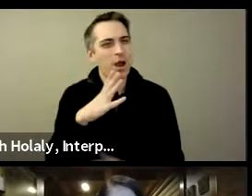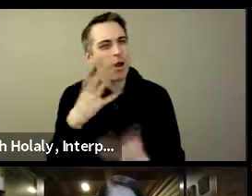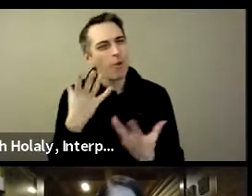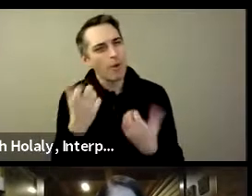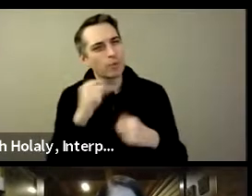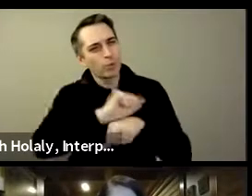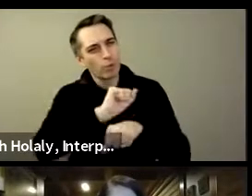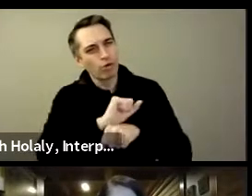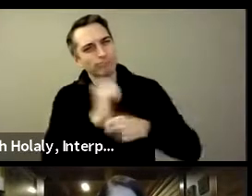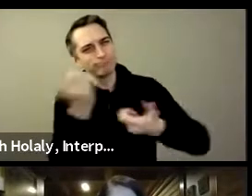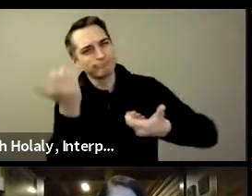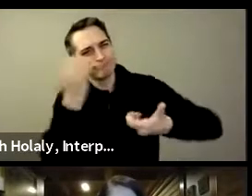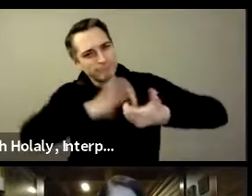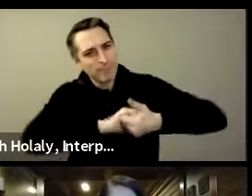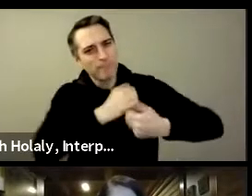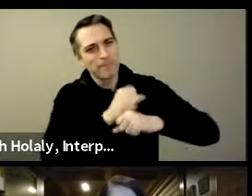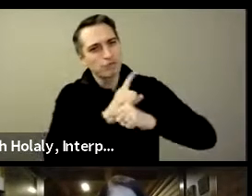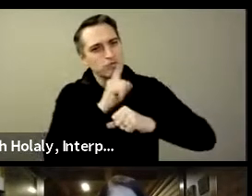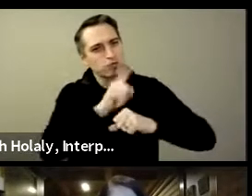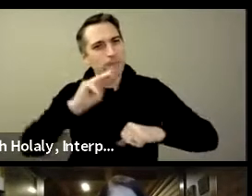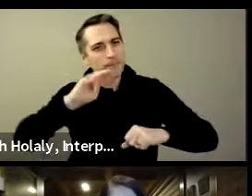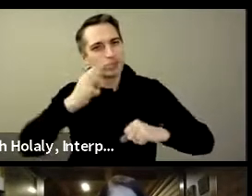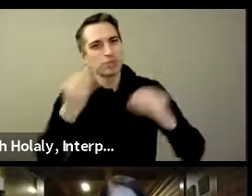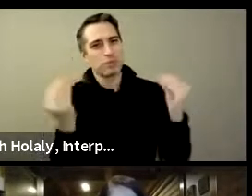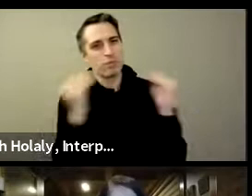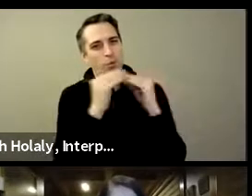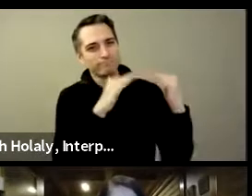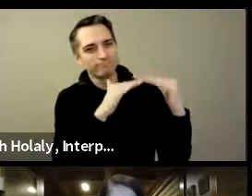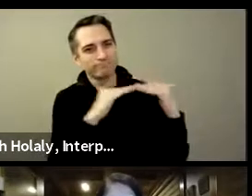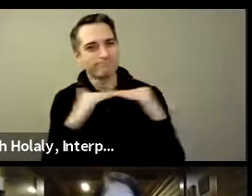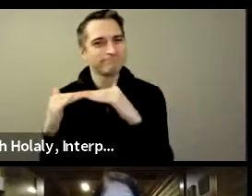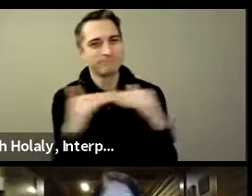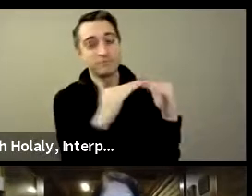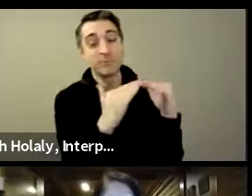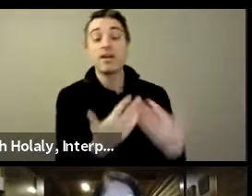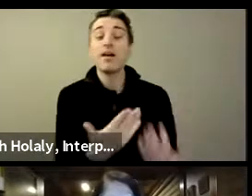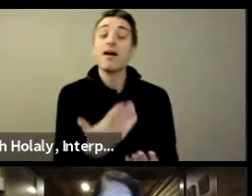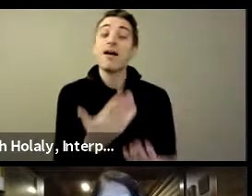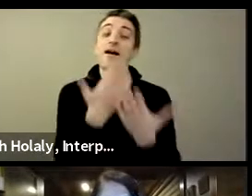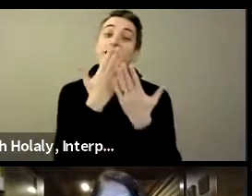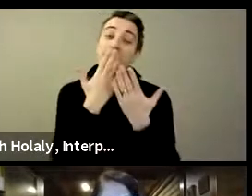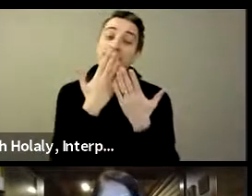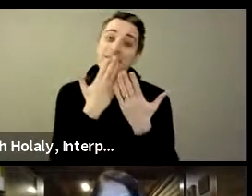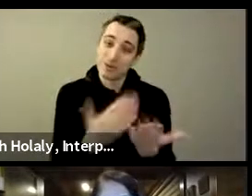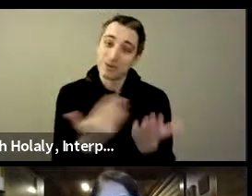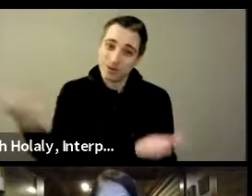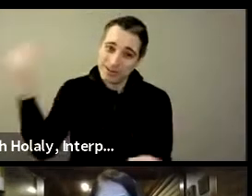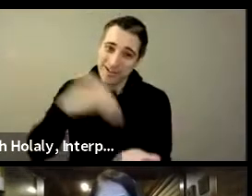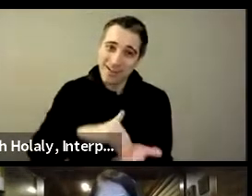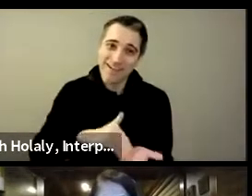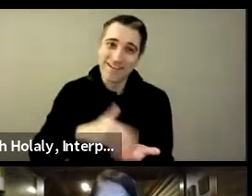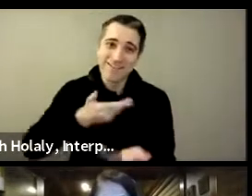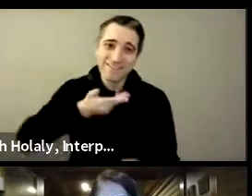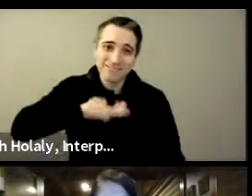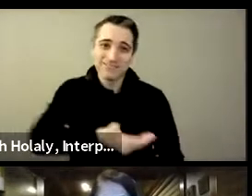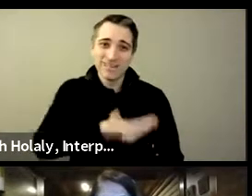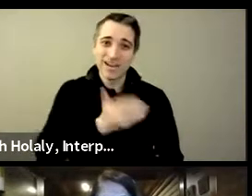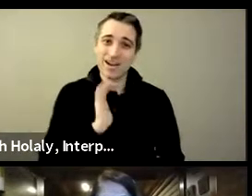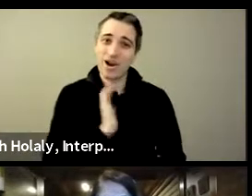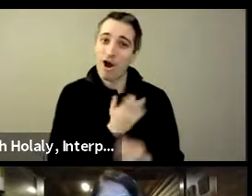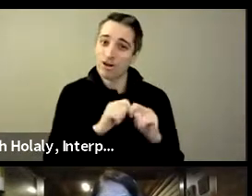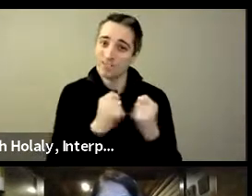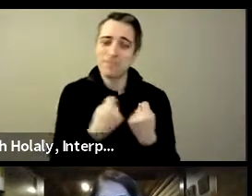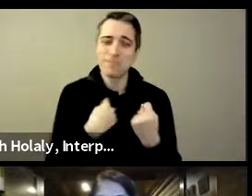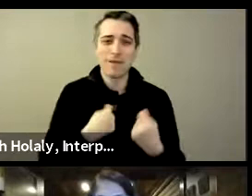more equitable and inclusive Michigan. With that, I thank you again for inviting our team to your table today, and I look forward to